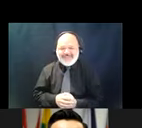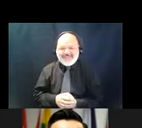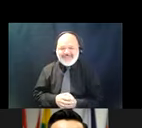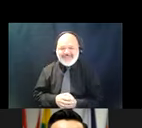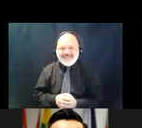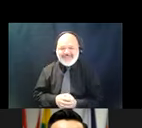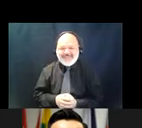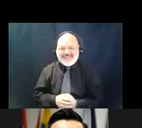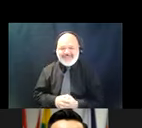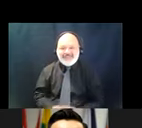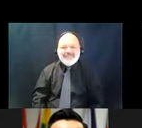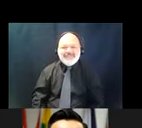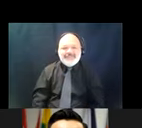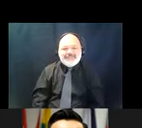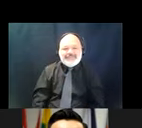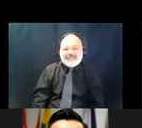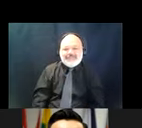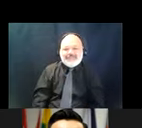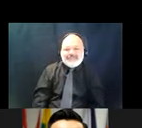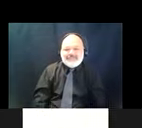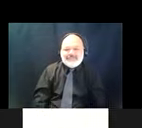but let me.